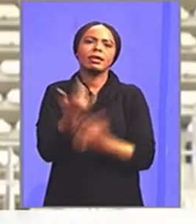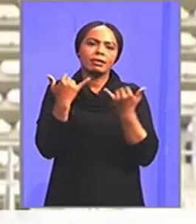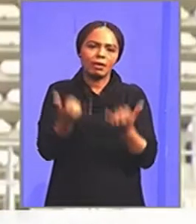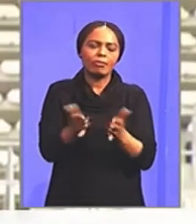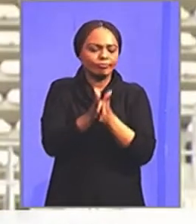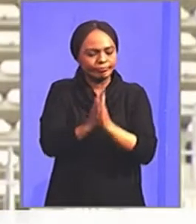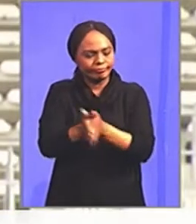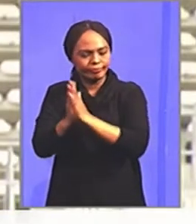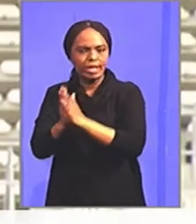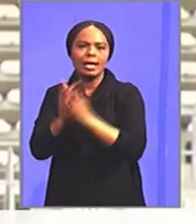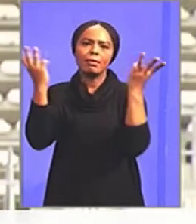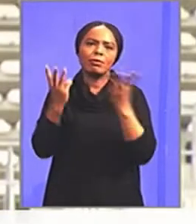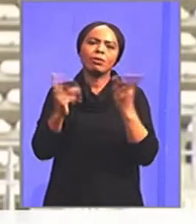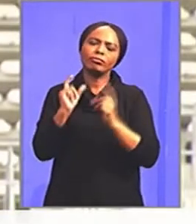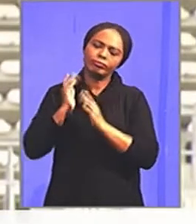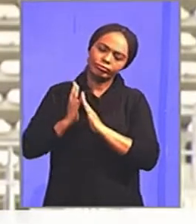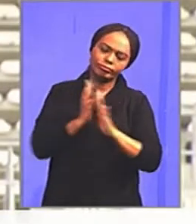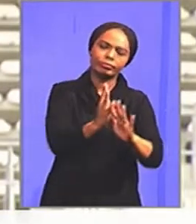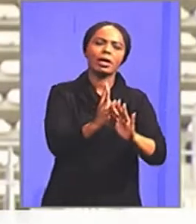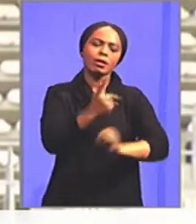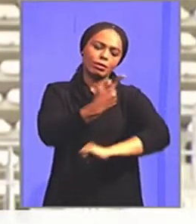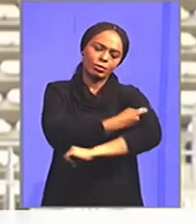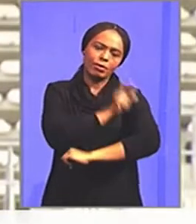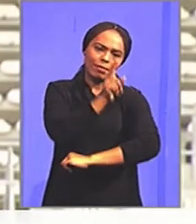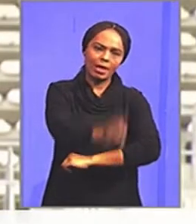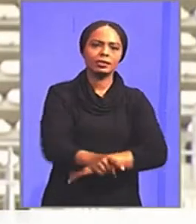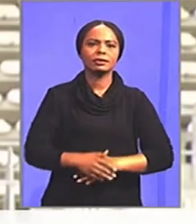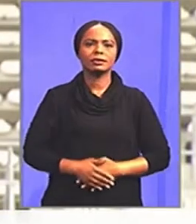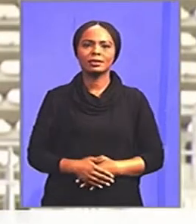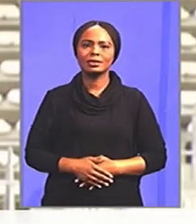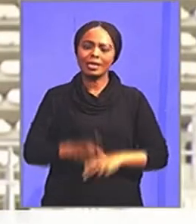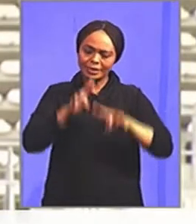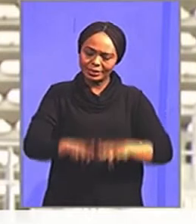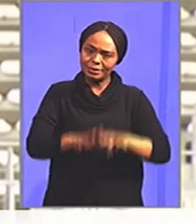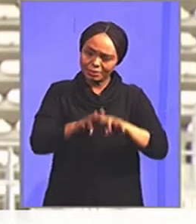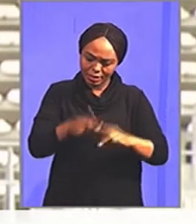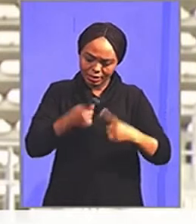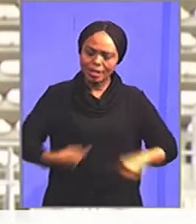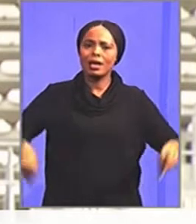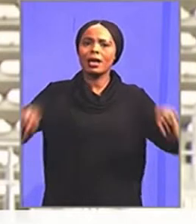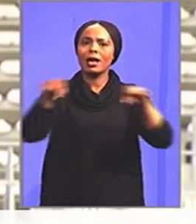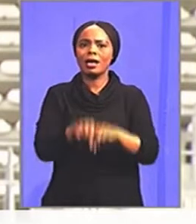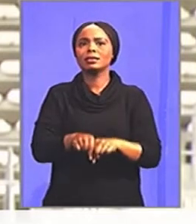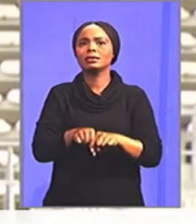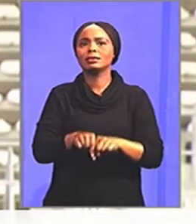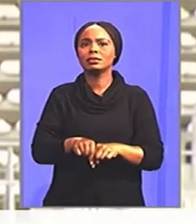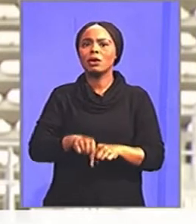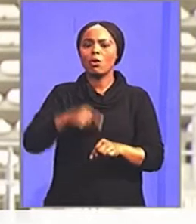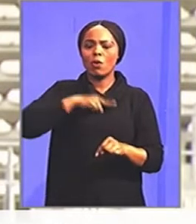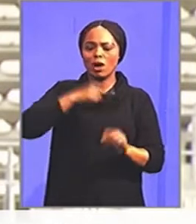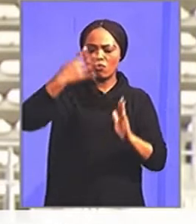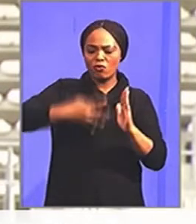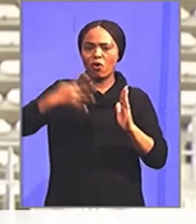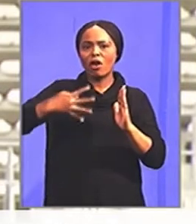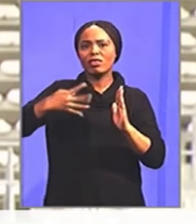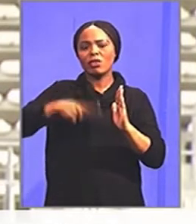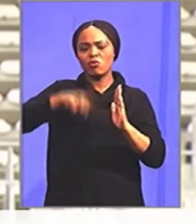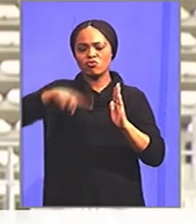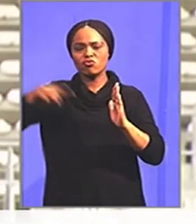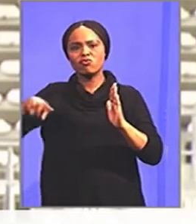our hands to minimize the impact of this fourth wave, which is mainly driven by this